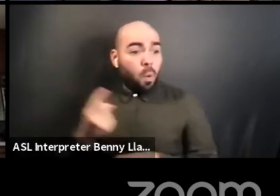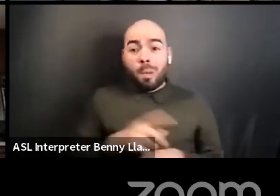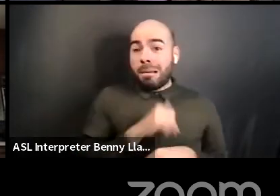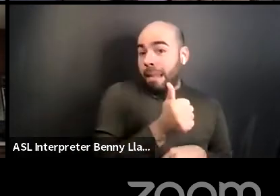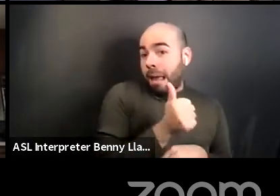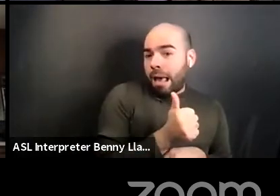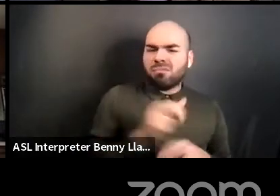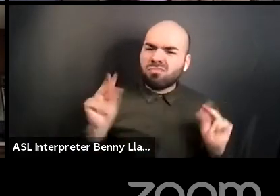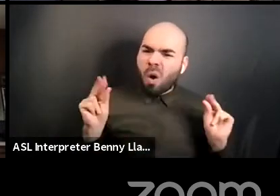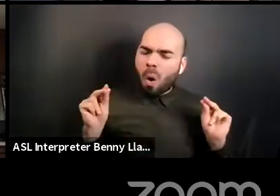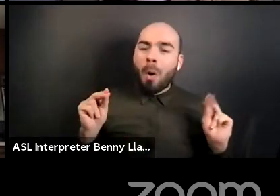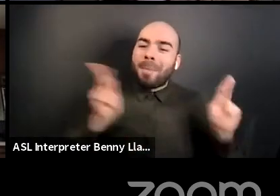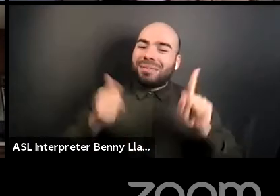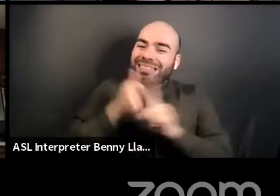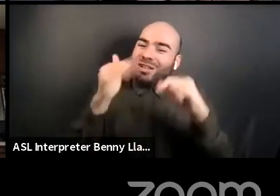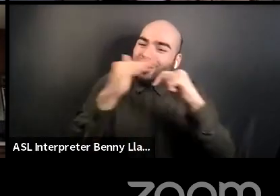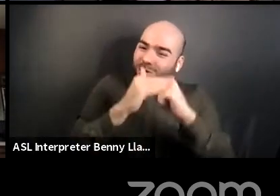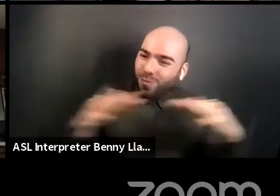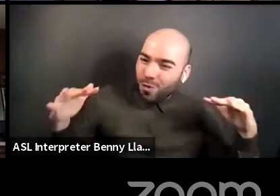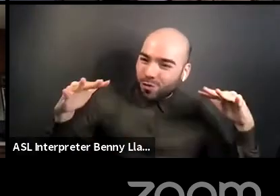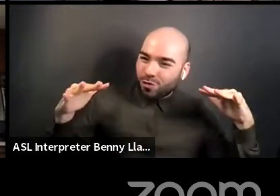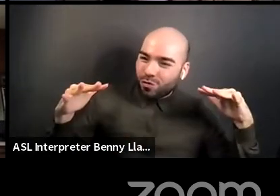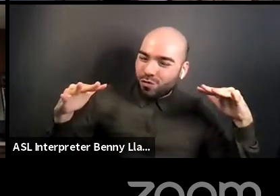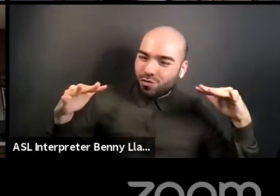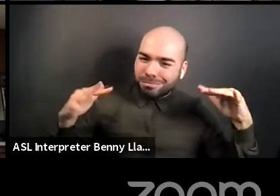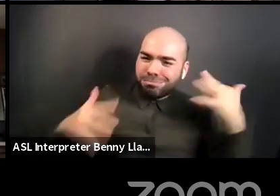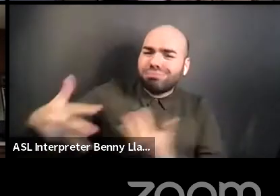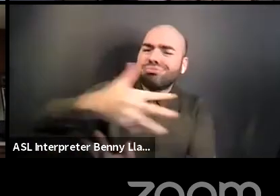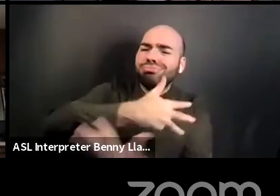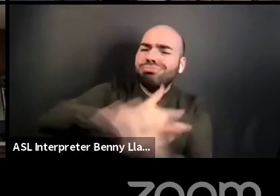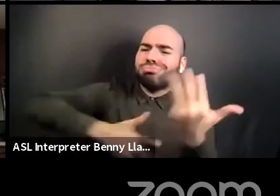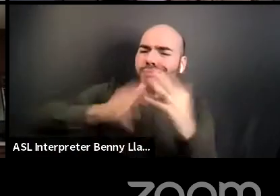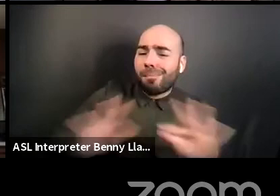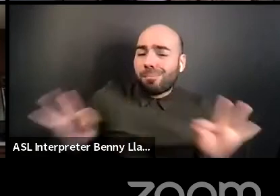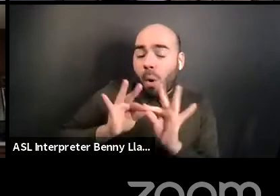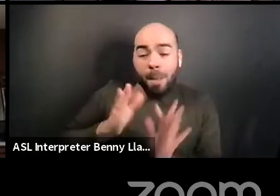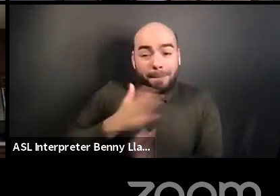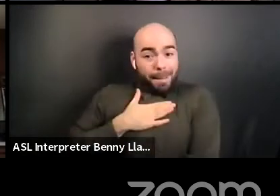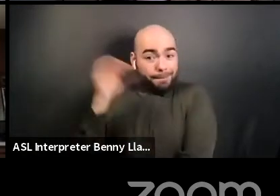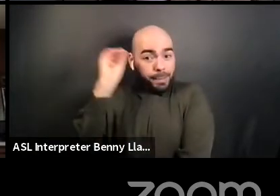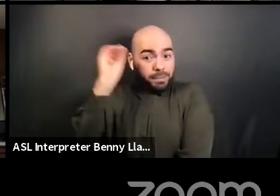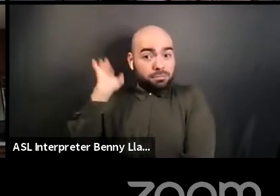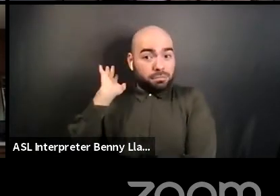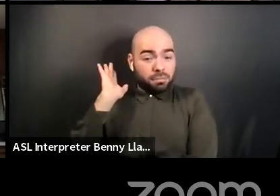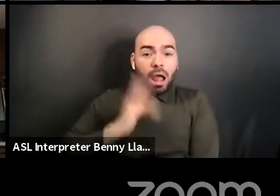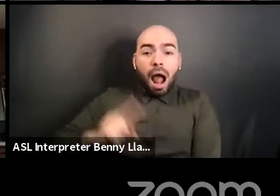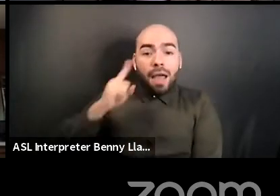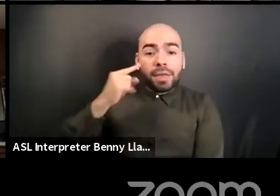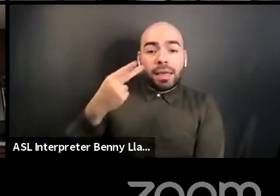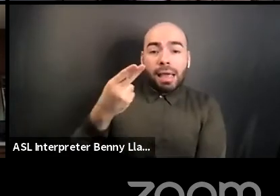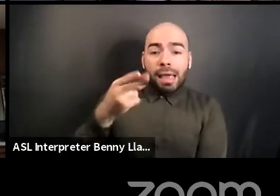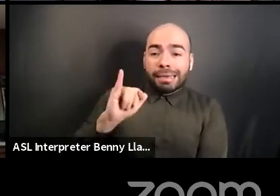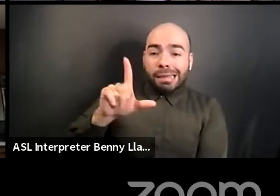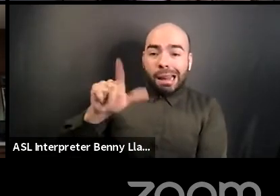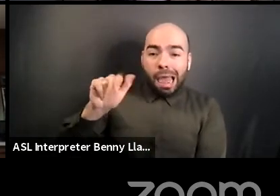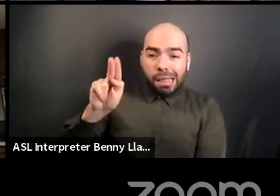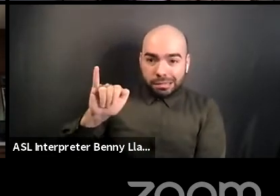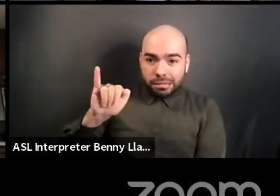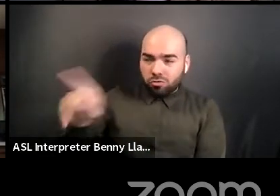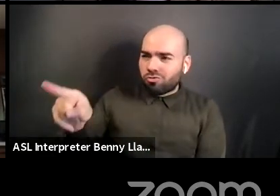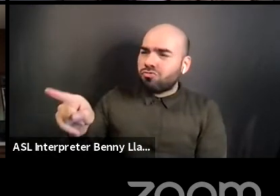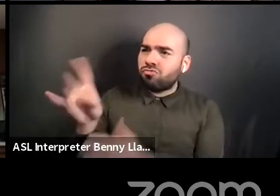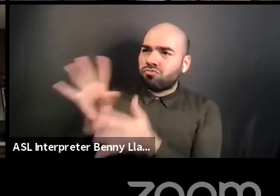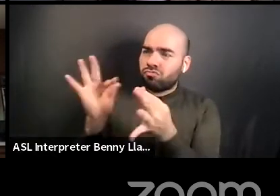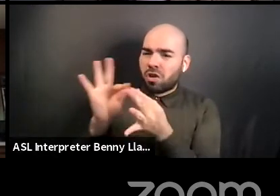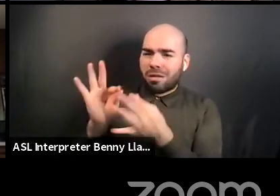who are ready to be in communion with those stories. That's personally how I feel. I feel like Lani, you brought up an